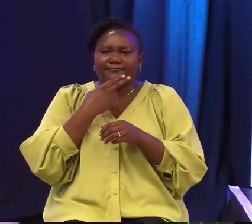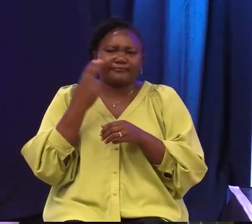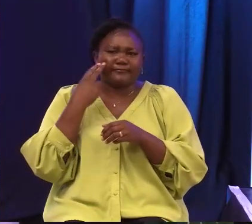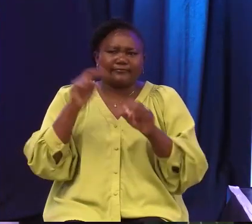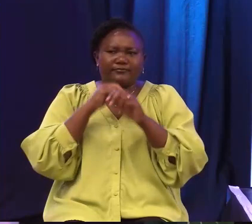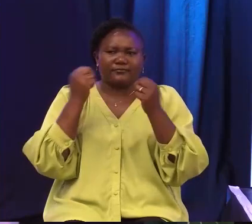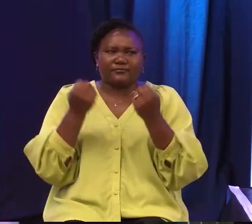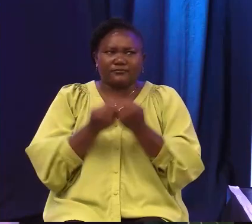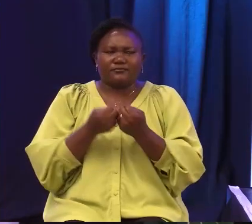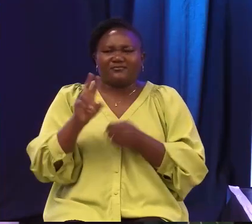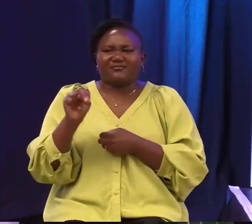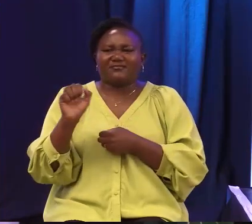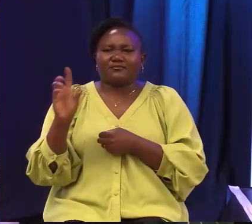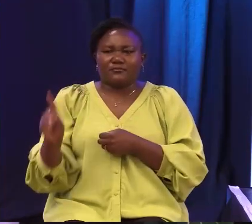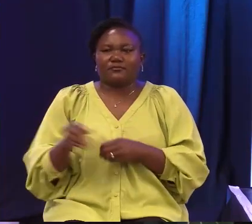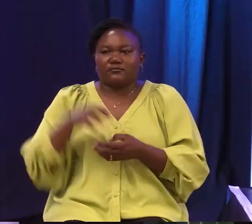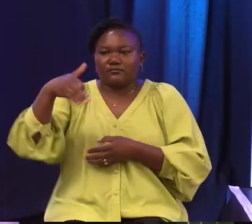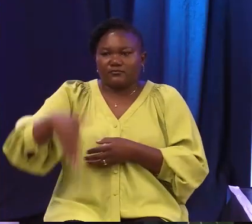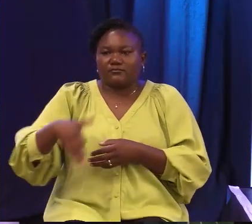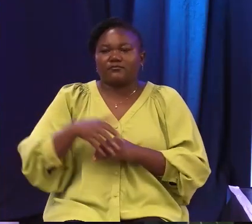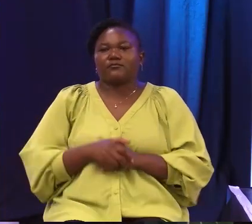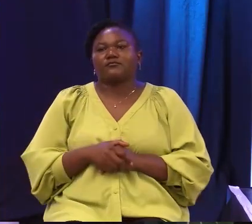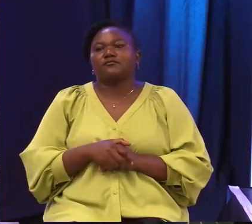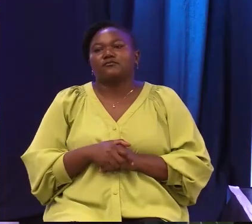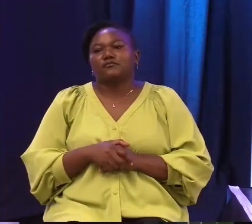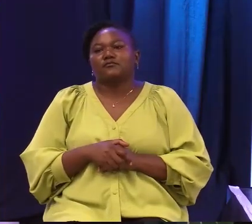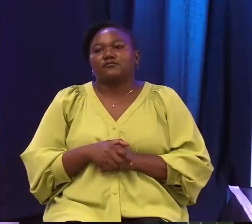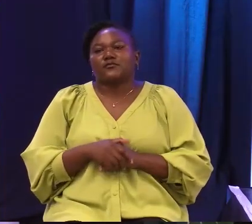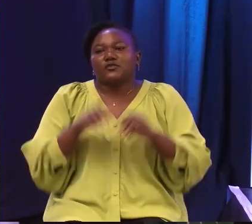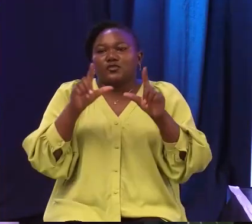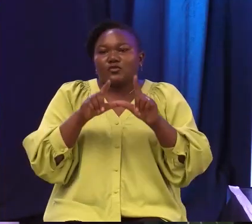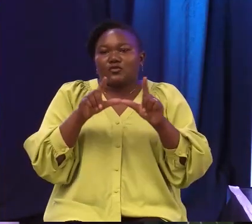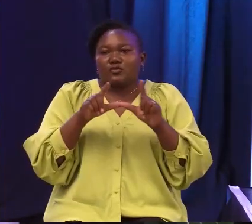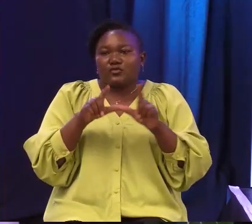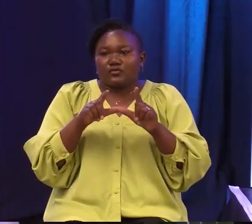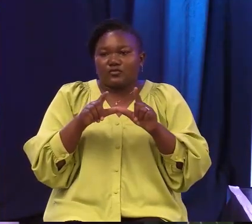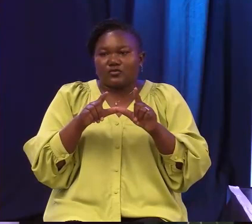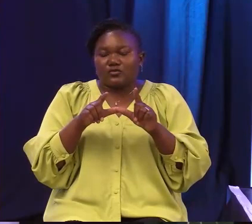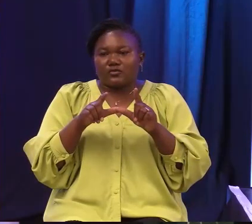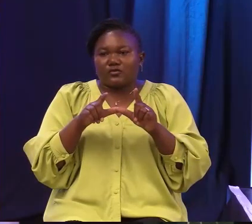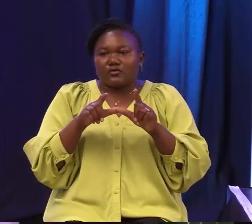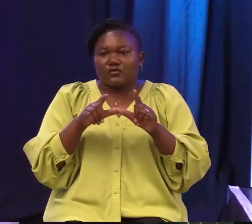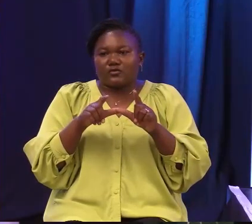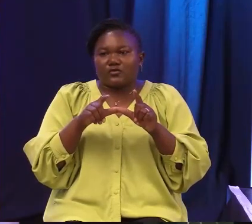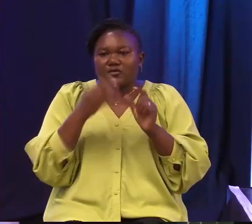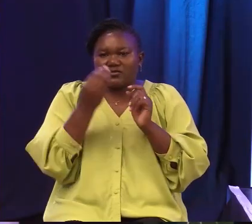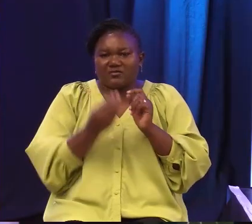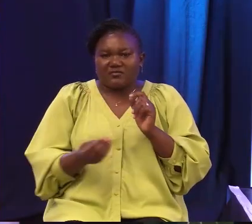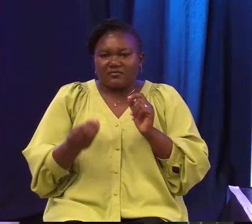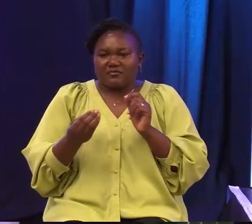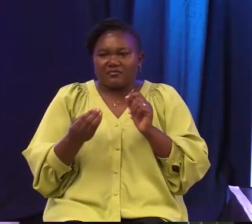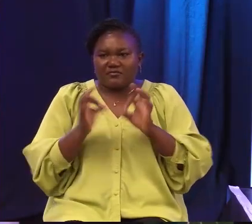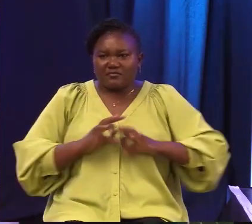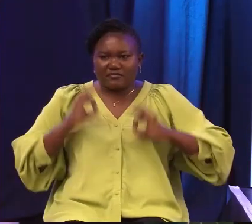Namibia, the Windhoek Junior Mayor Sylvia Shapumba,